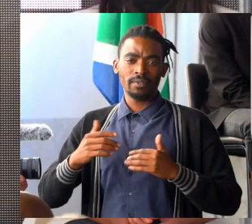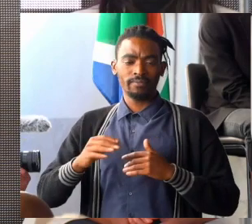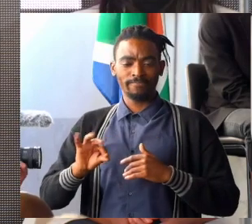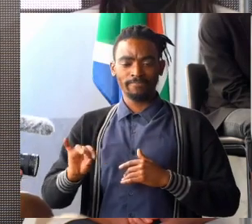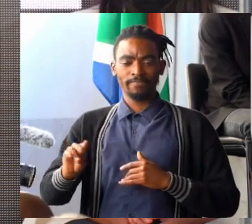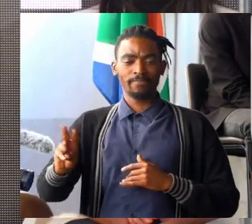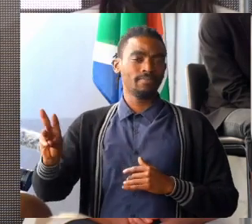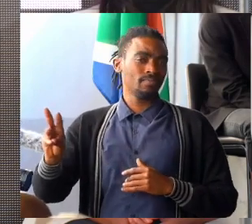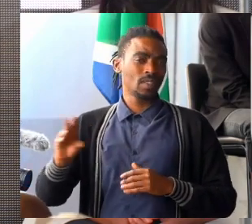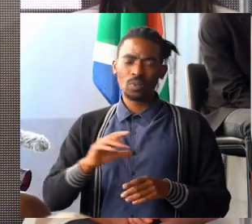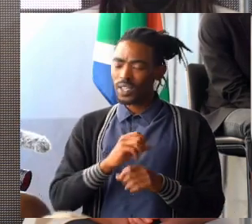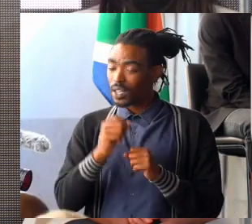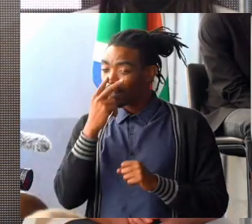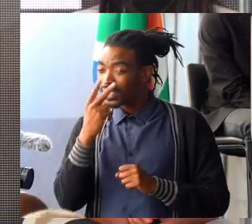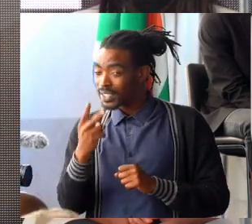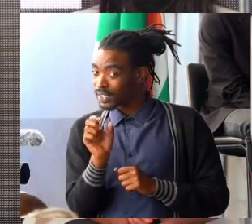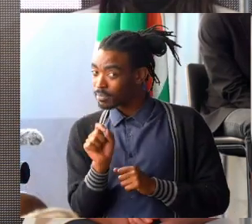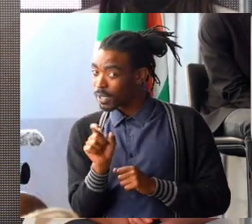Because we don't see them.